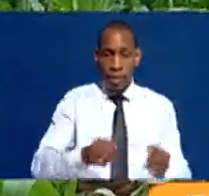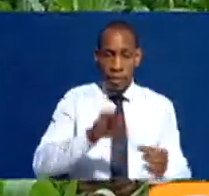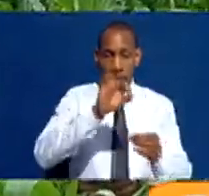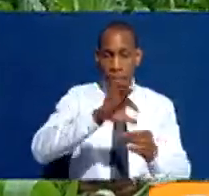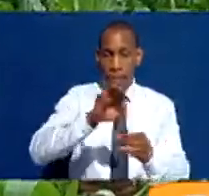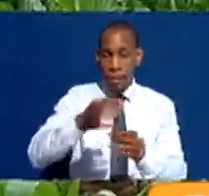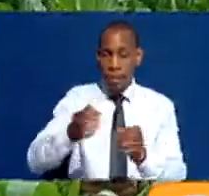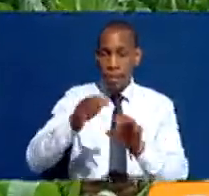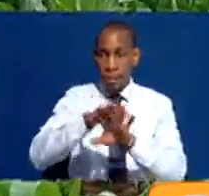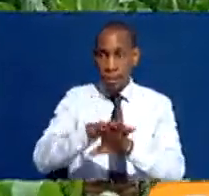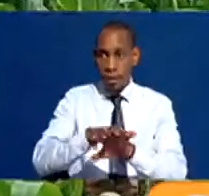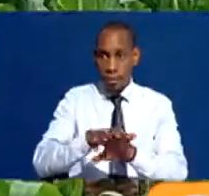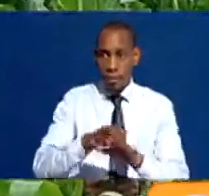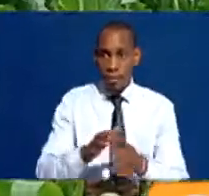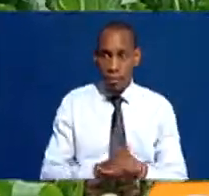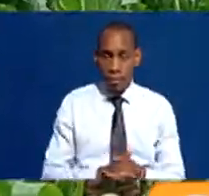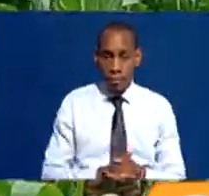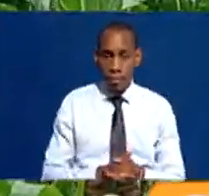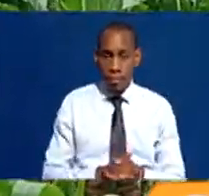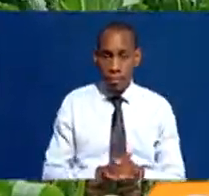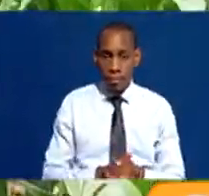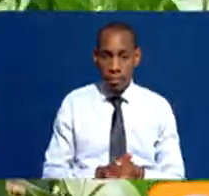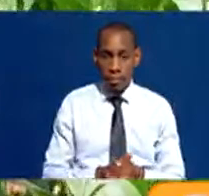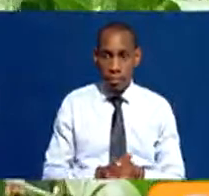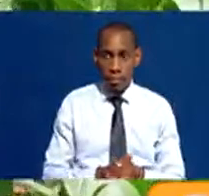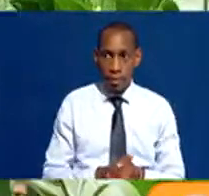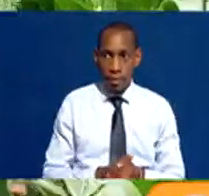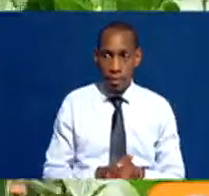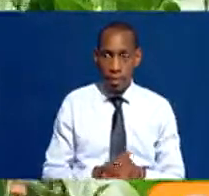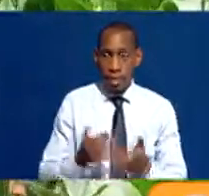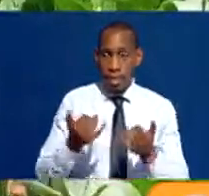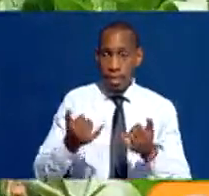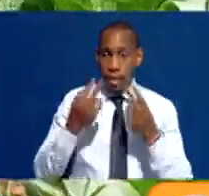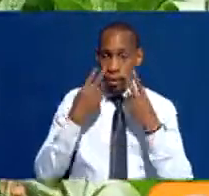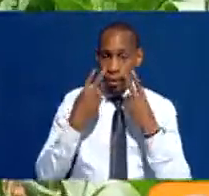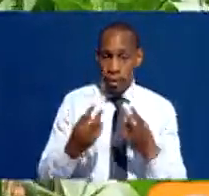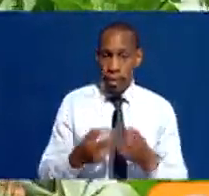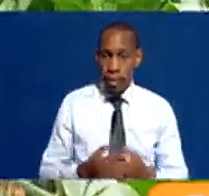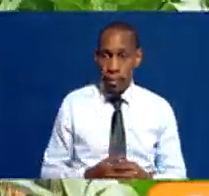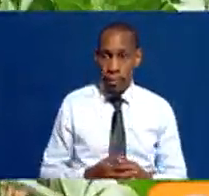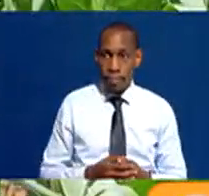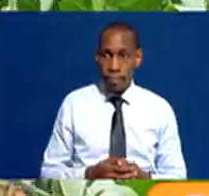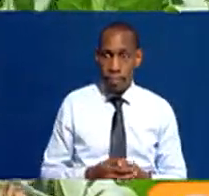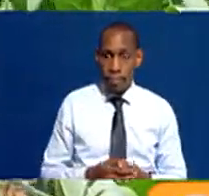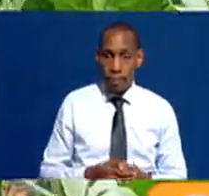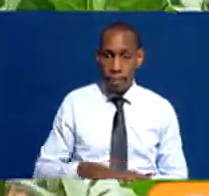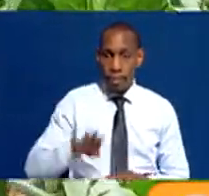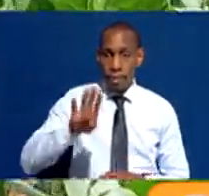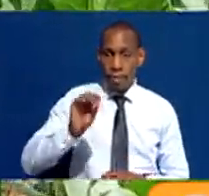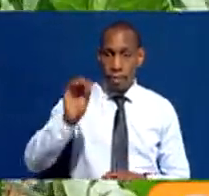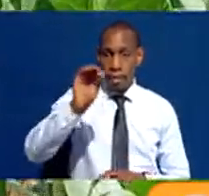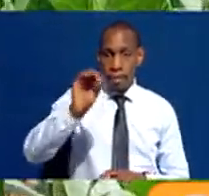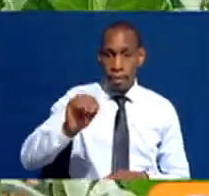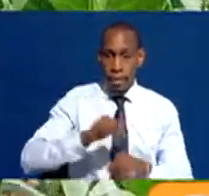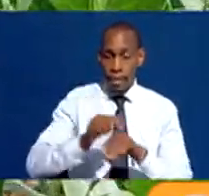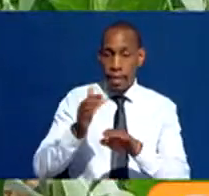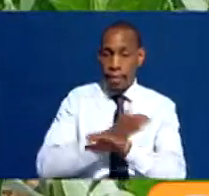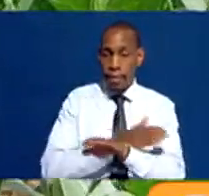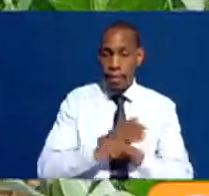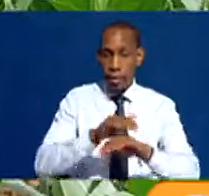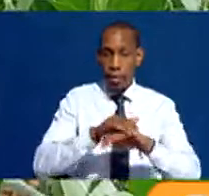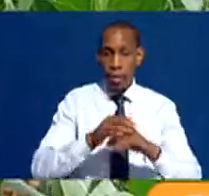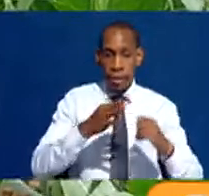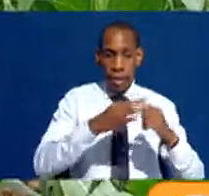into Africa adopted genetic backgrounds. Tunapata kama asili arobaini. Na wakati wa zamani tulikuwa